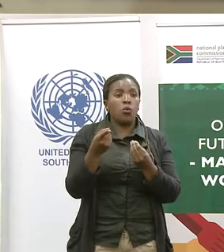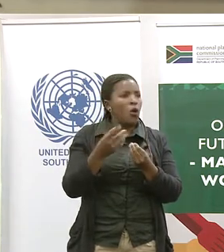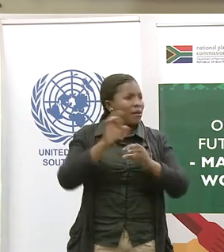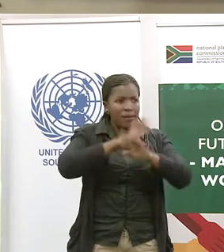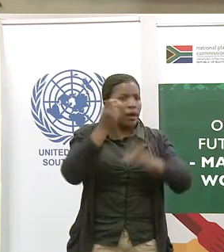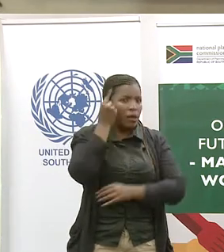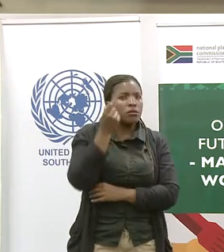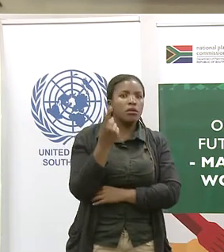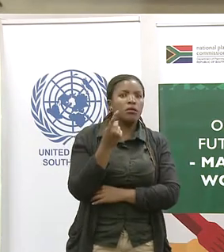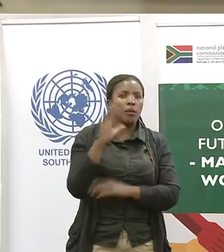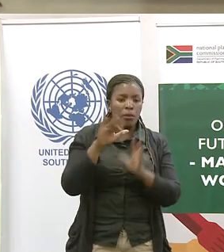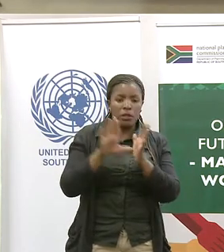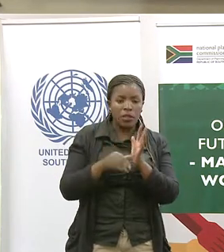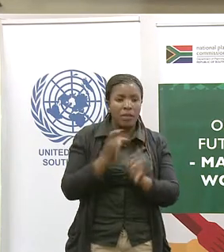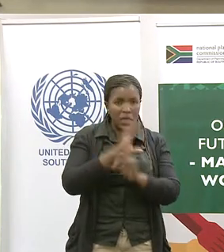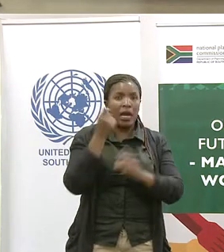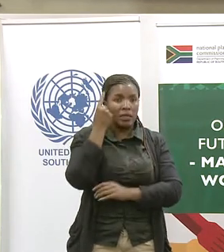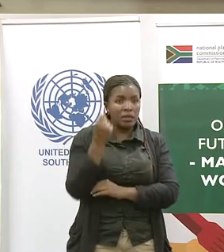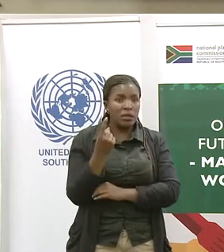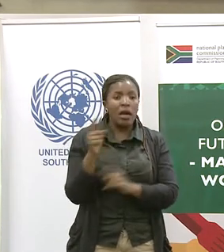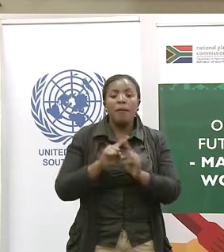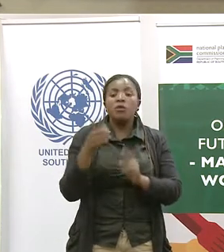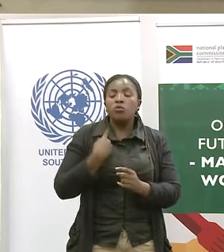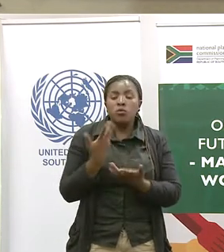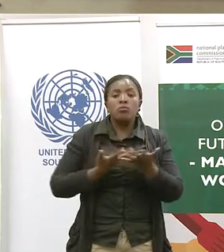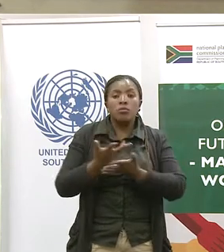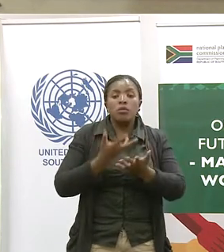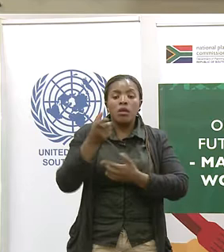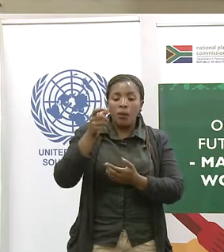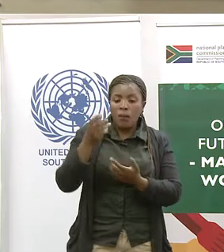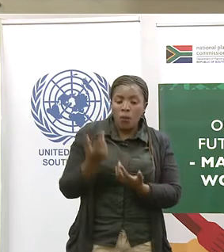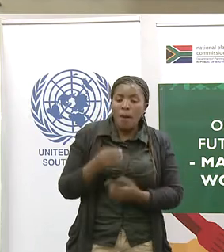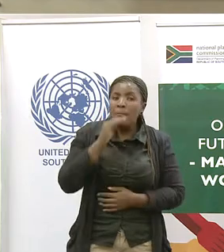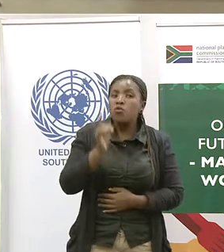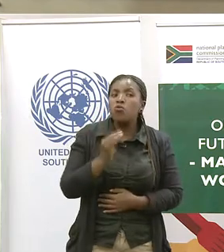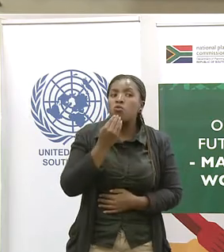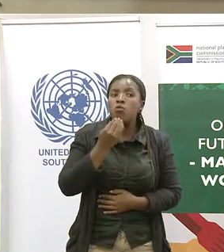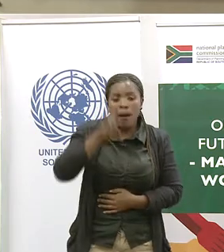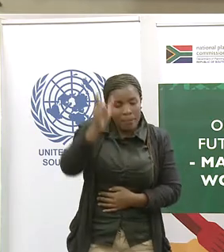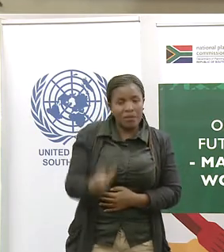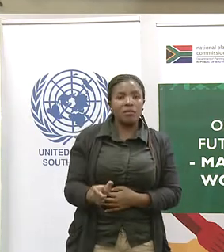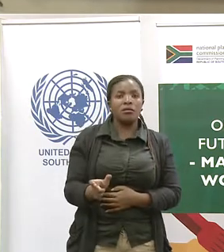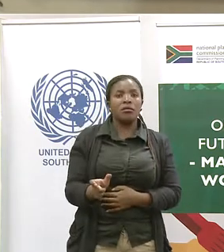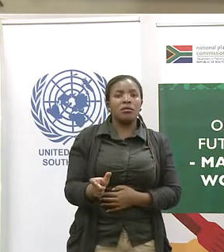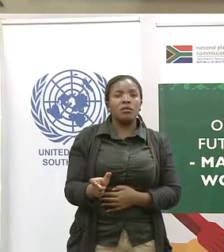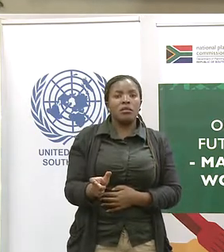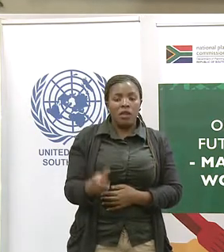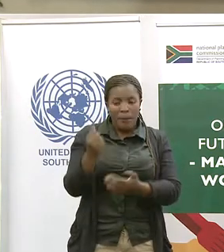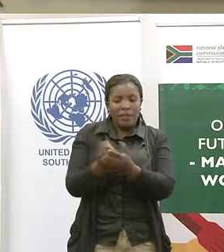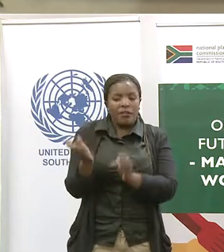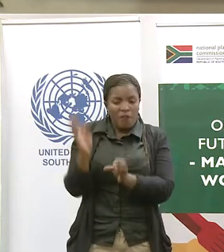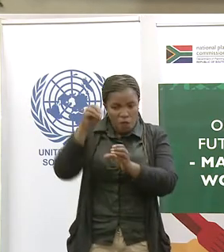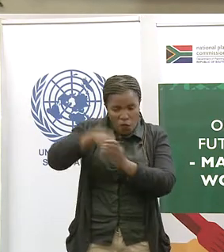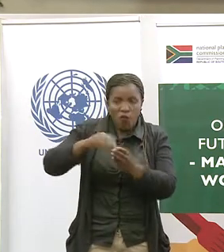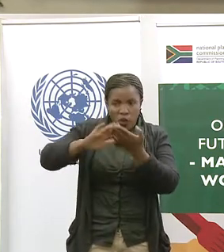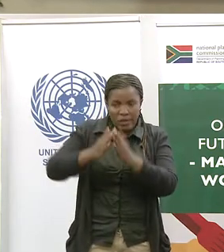about. We're talking about the average person who gets himself or herself steamrolled in society. And